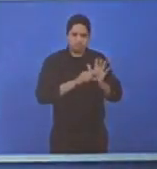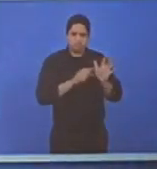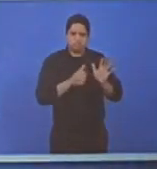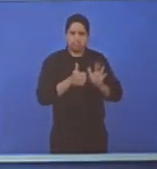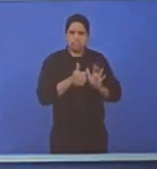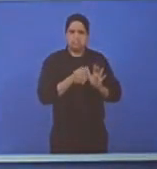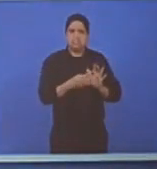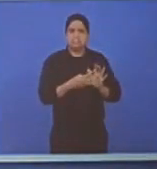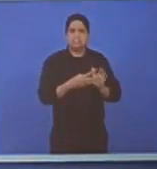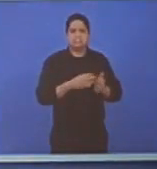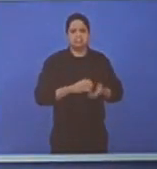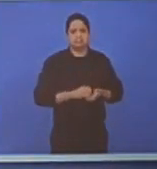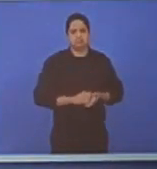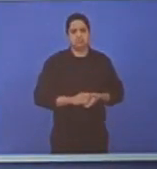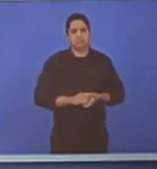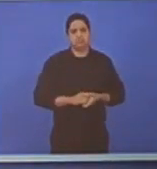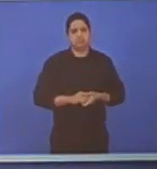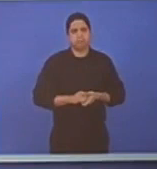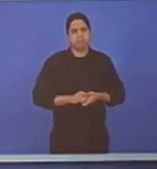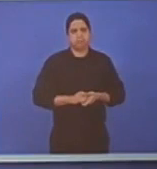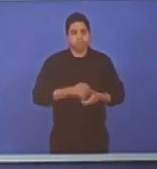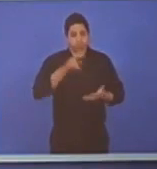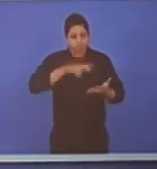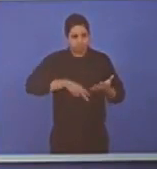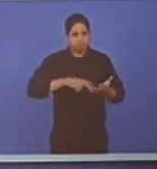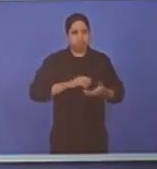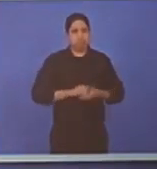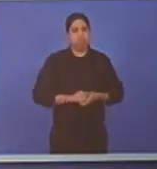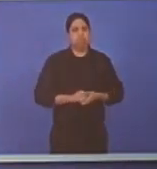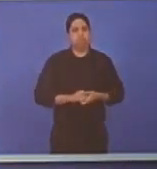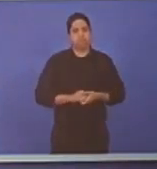dressed accordingly?